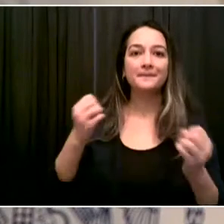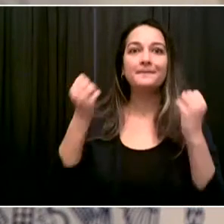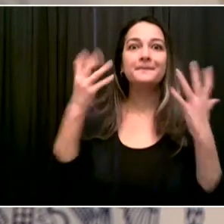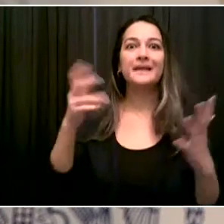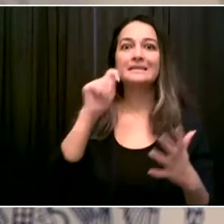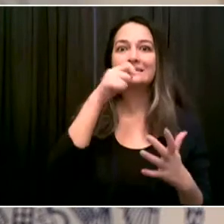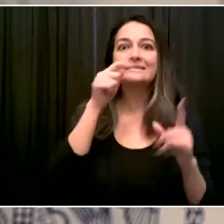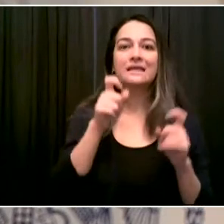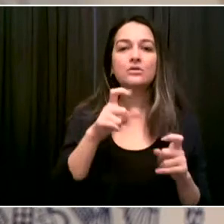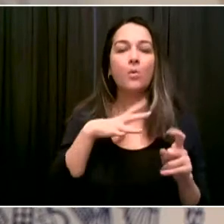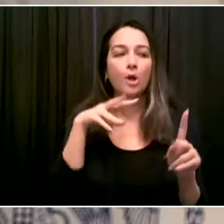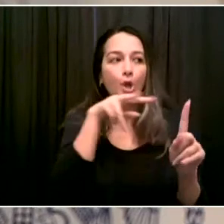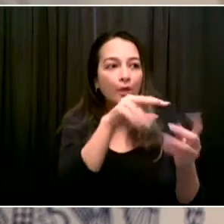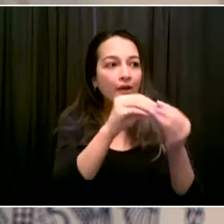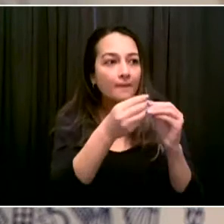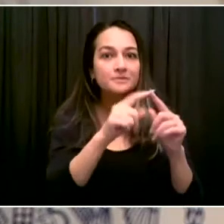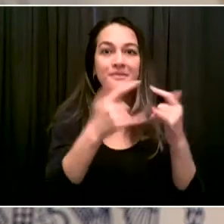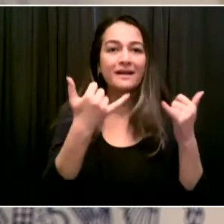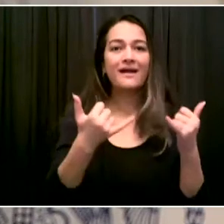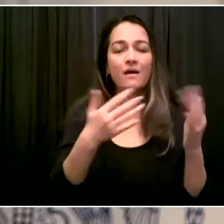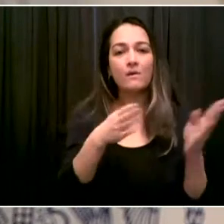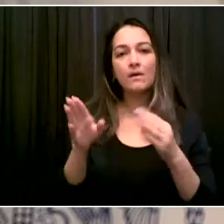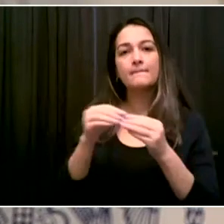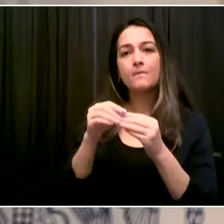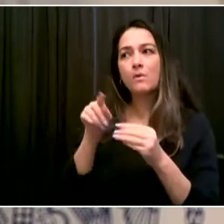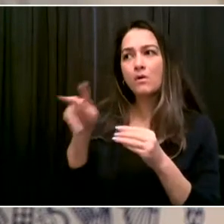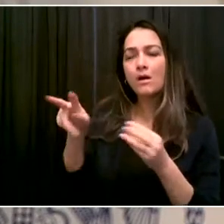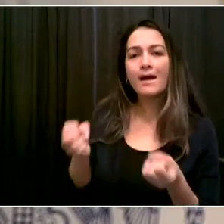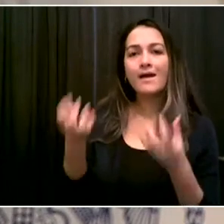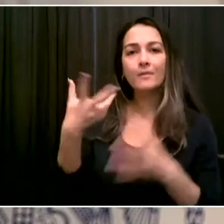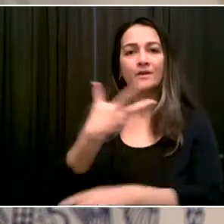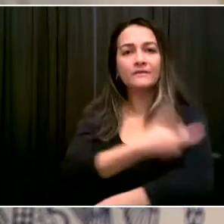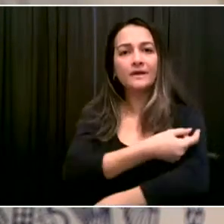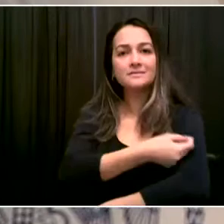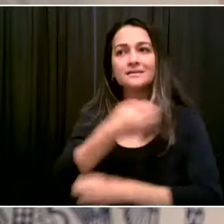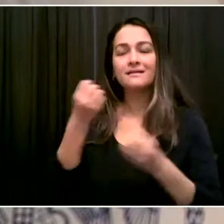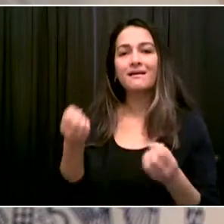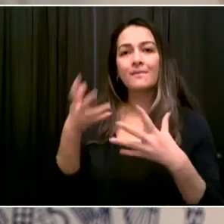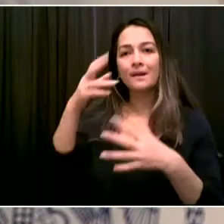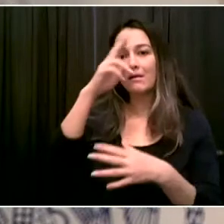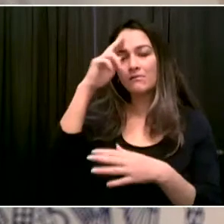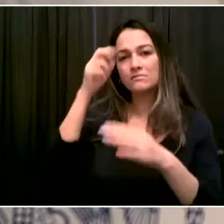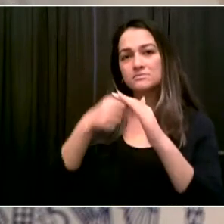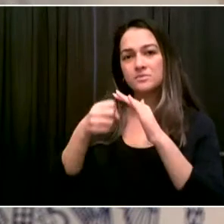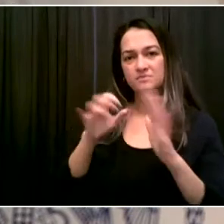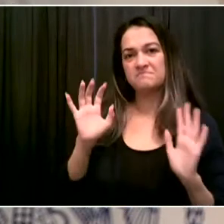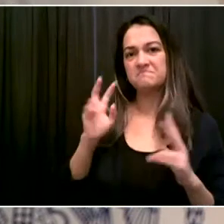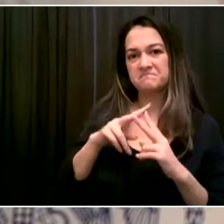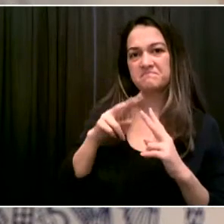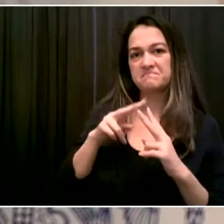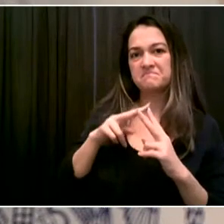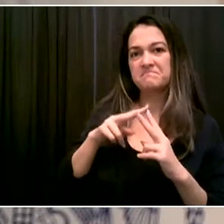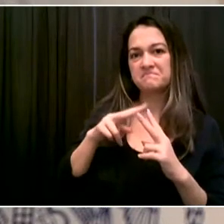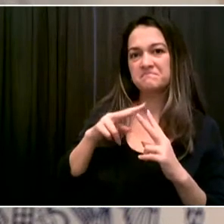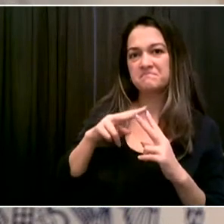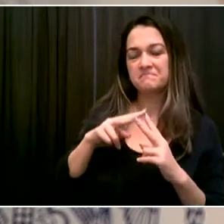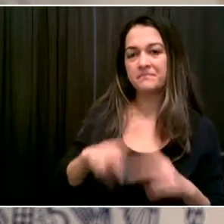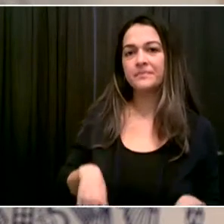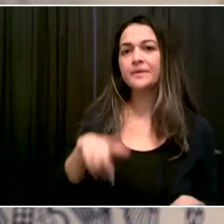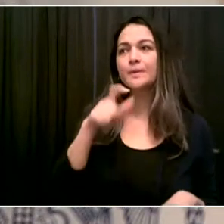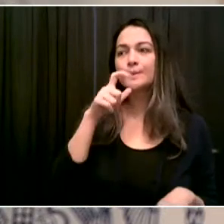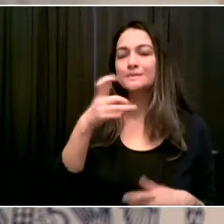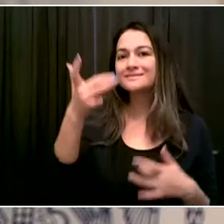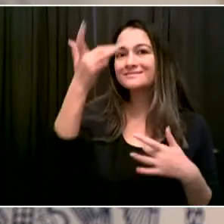What we're focused on is the case numbers, which are way too high, the hospitalization rate, which is actually still pretty good, and